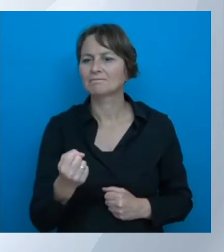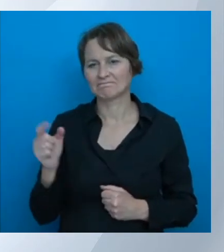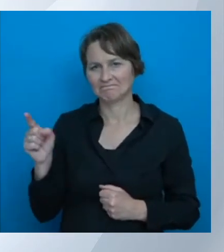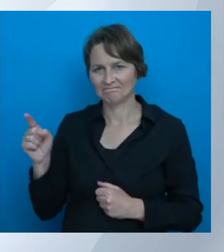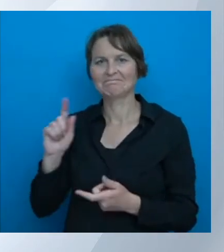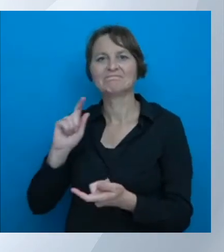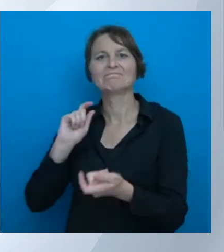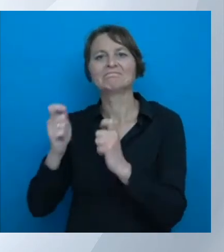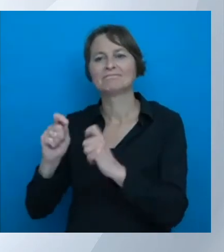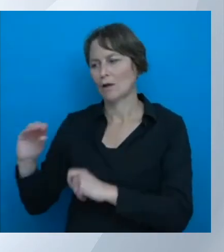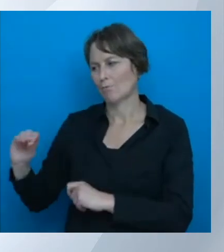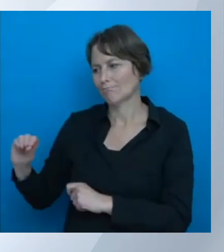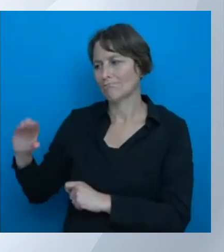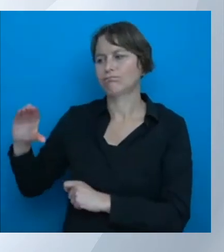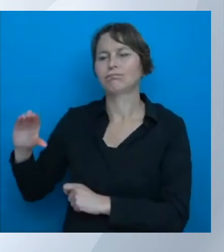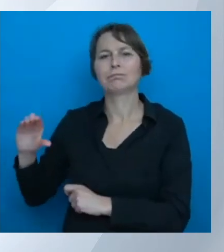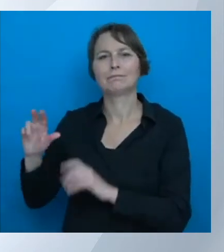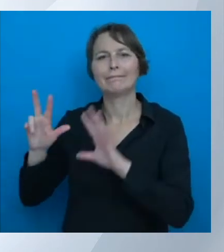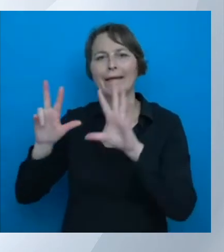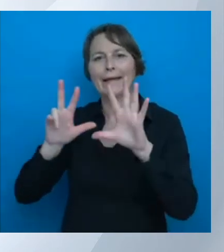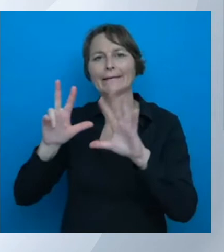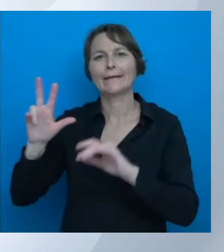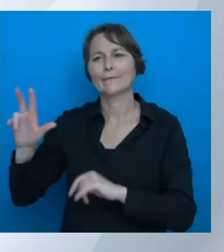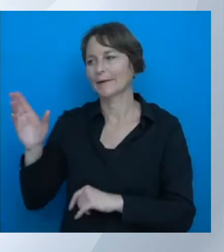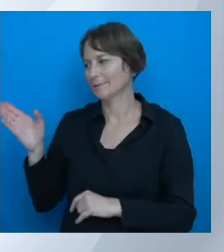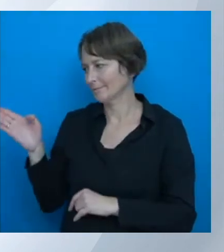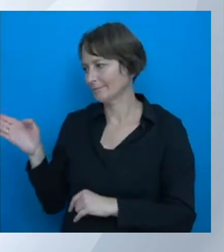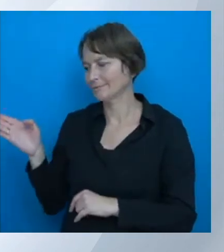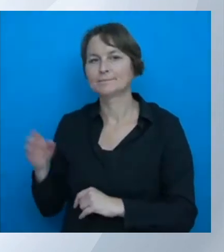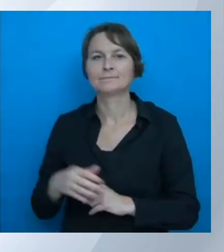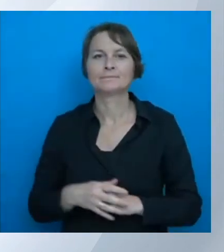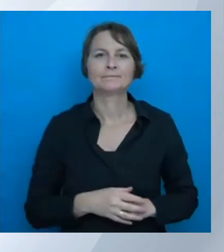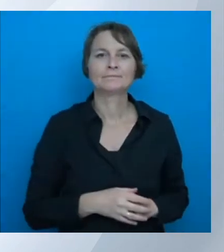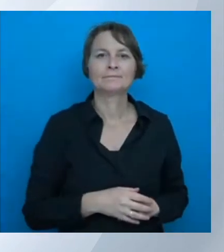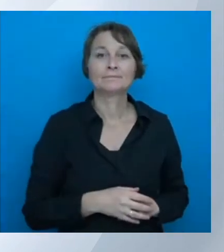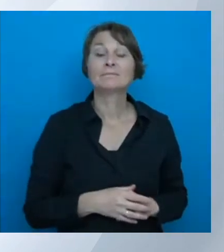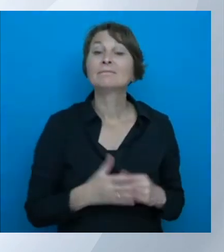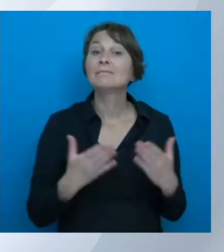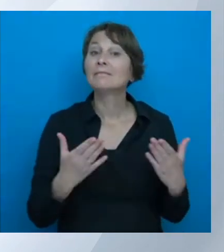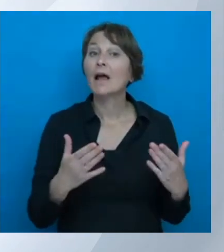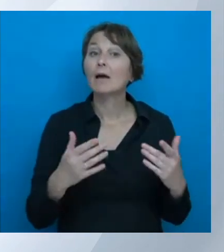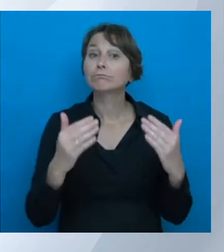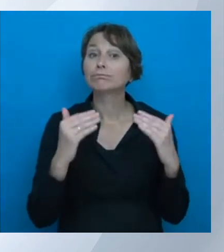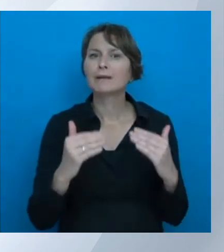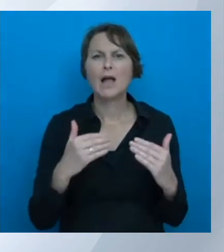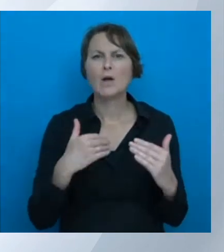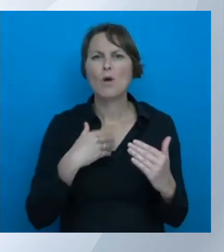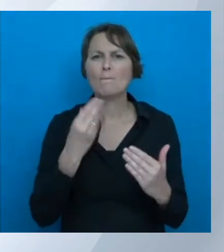withdraw some money. I want to withdraw everything.